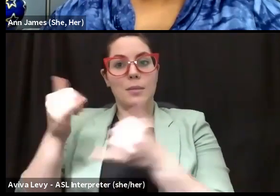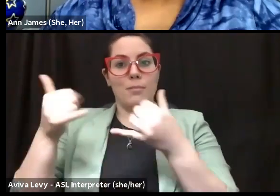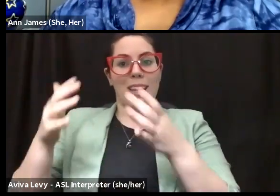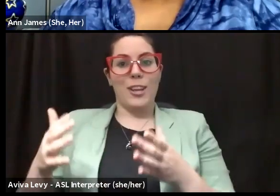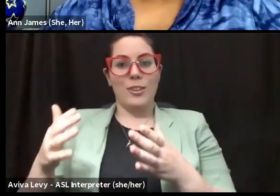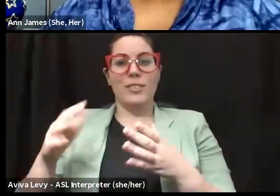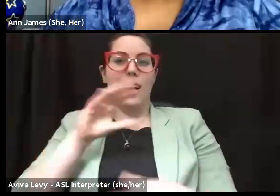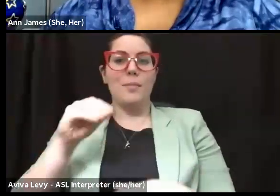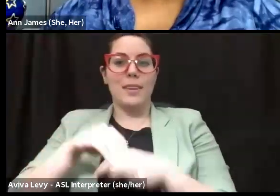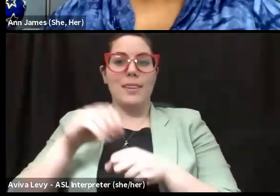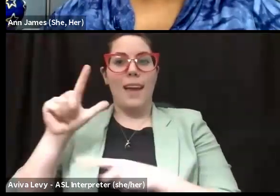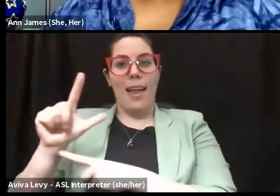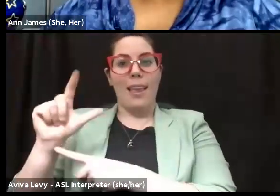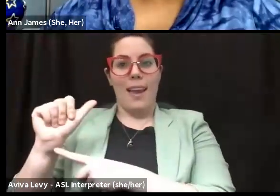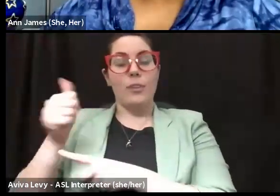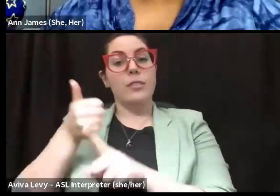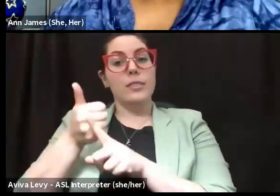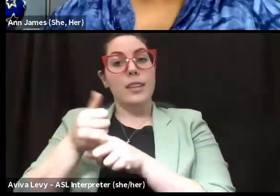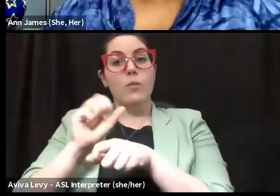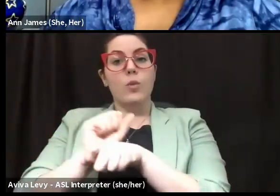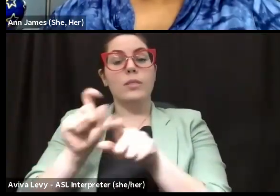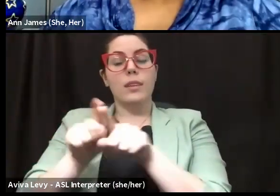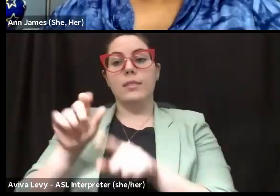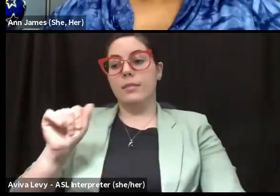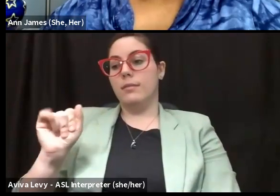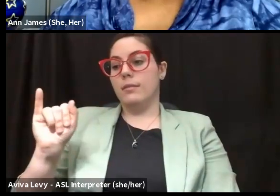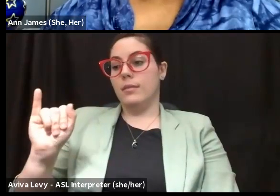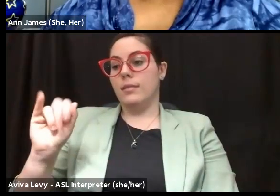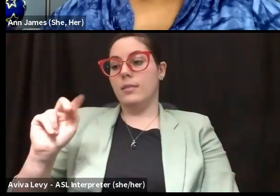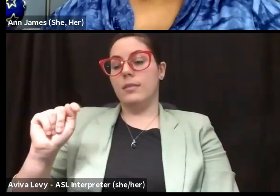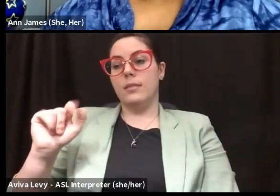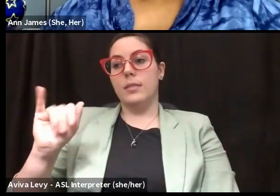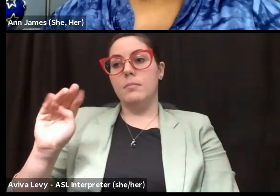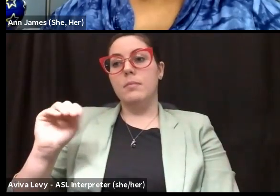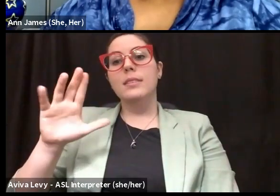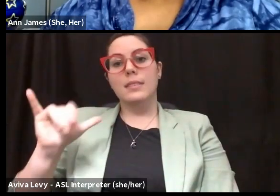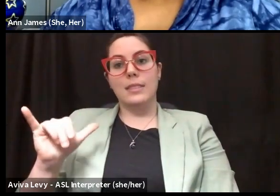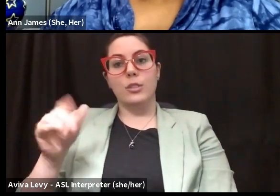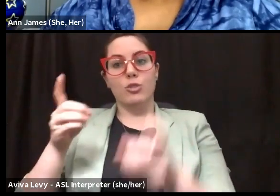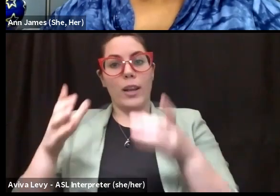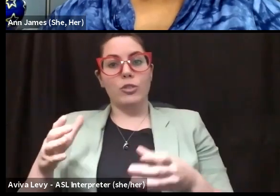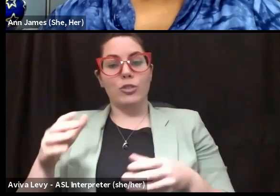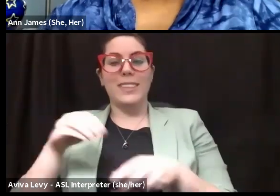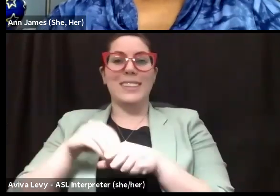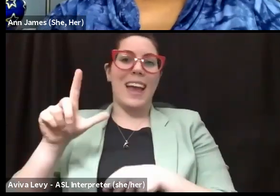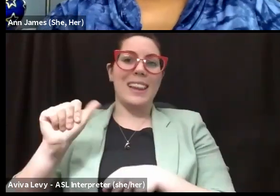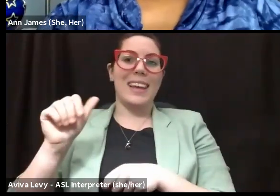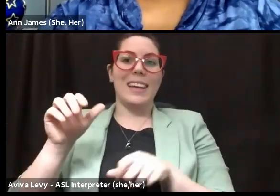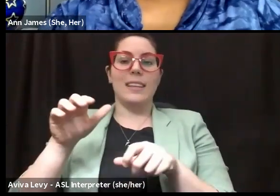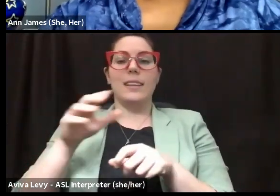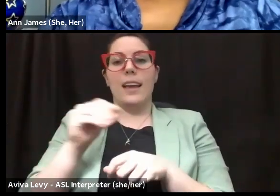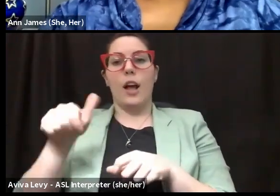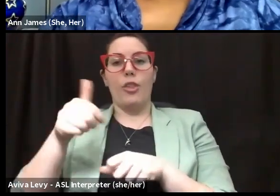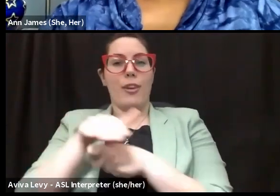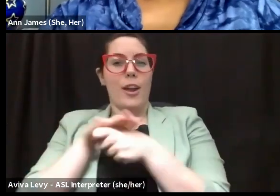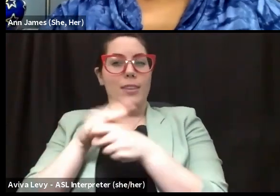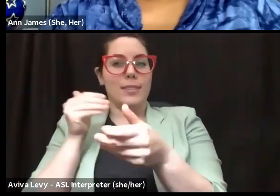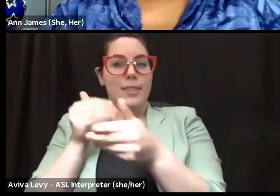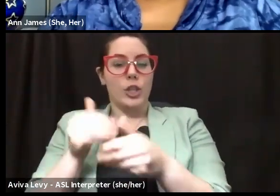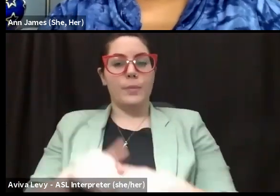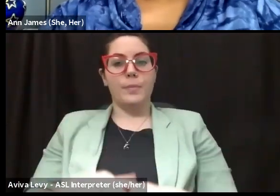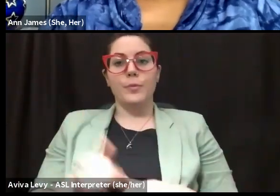And she works as an intimacy director for theater companies and universities in the Los Angeles area and beyond. Carly creates at the intersection